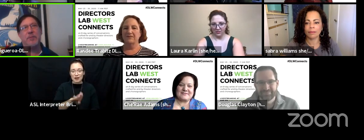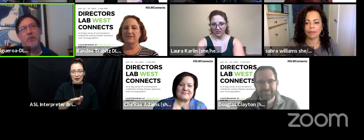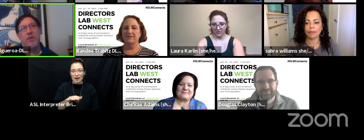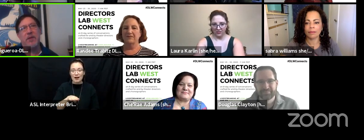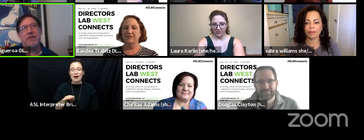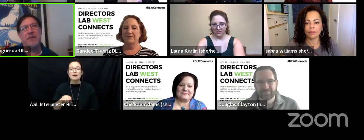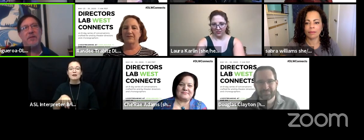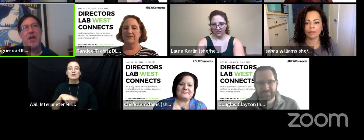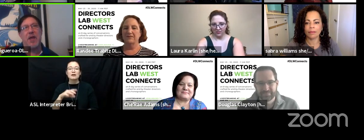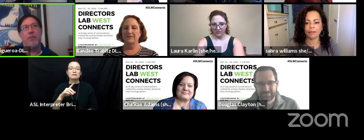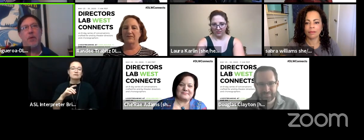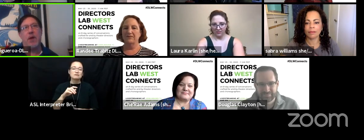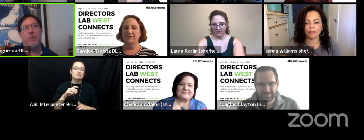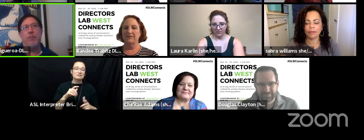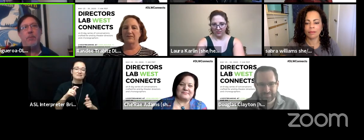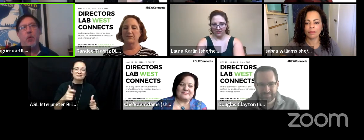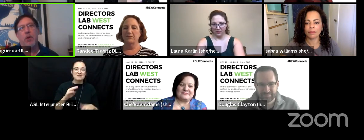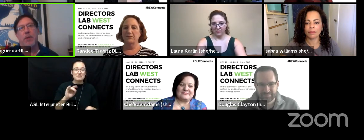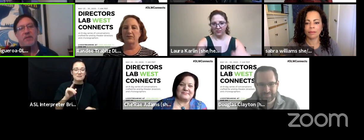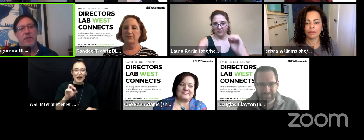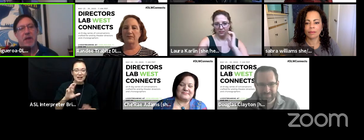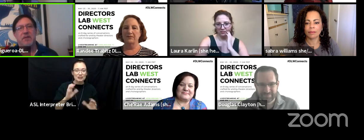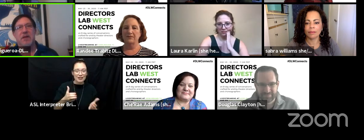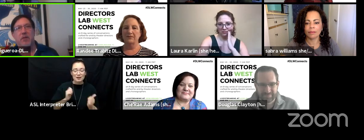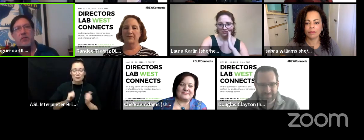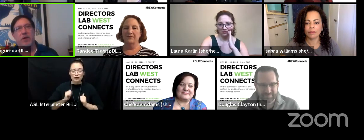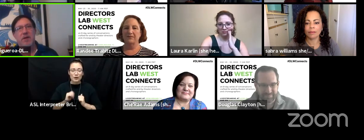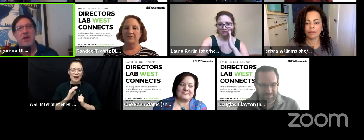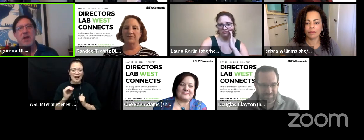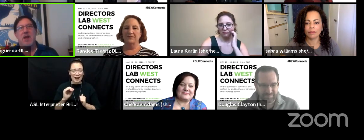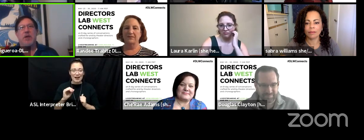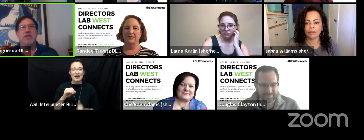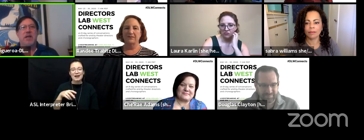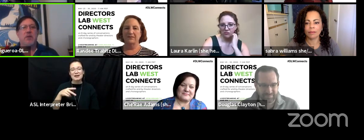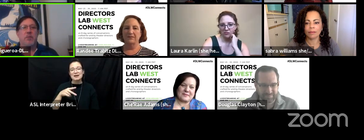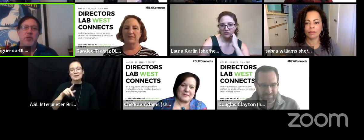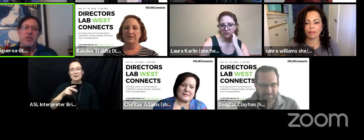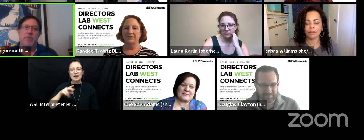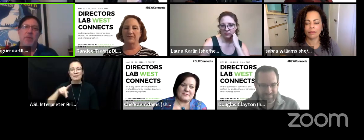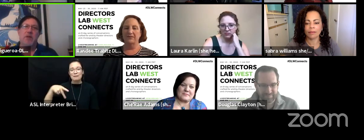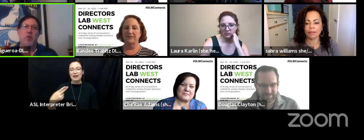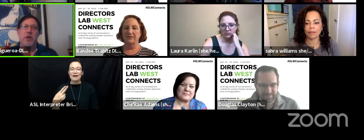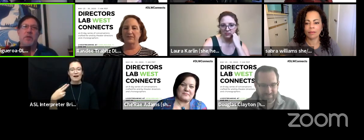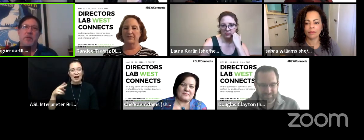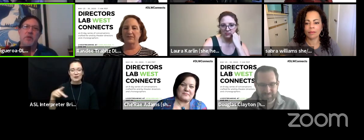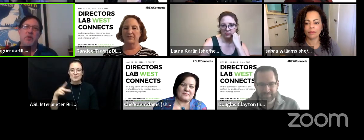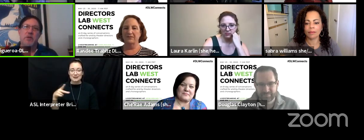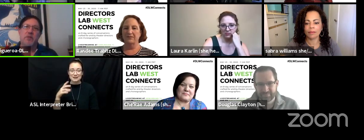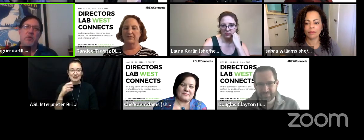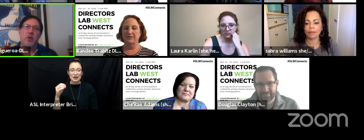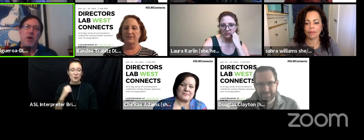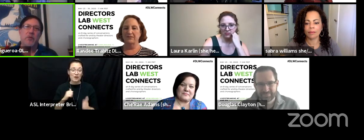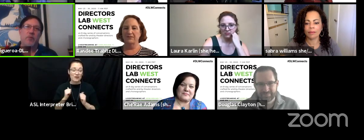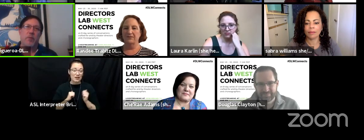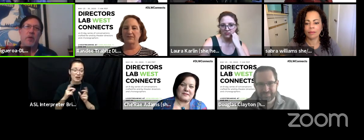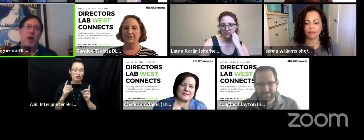masterclasses, performances, and more based in Pasadena, California, bringing together emerging and mid-career theater directors